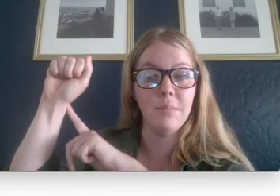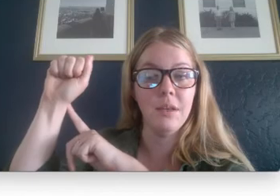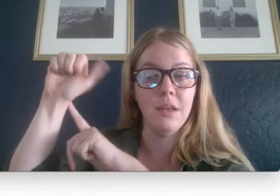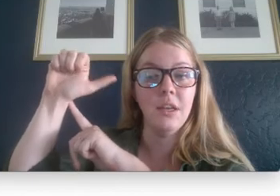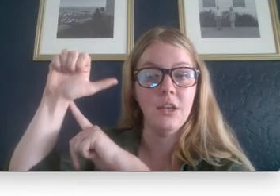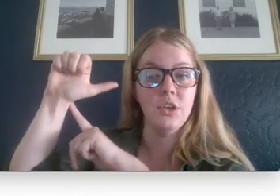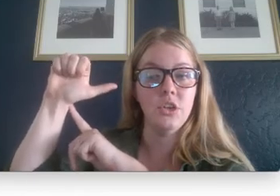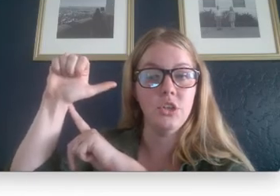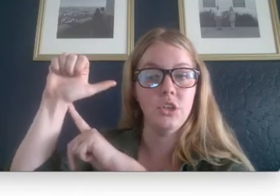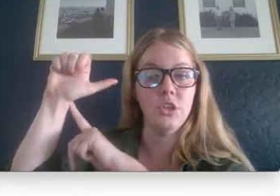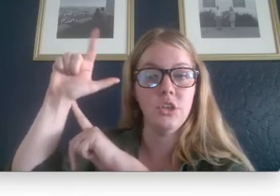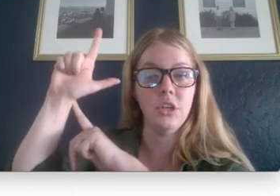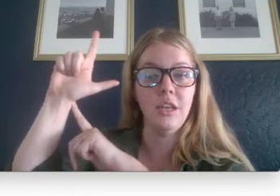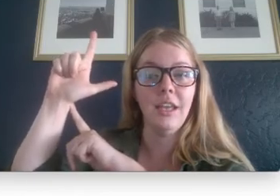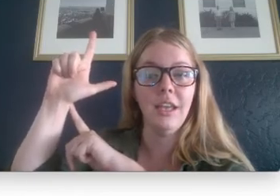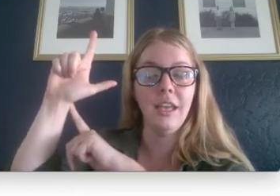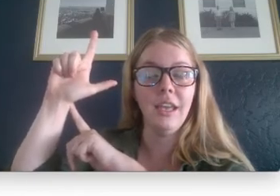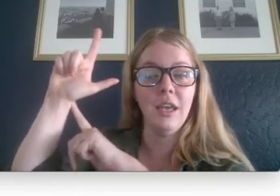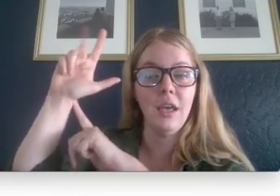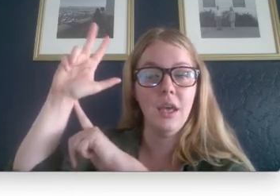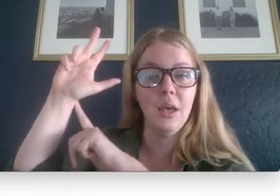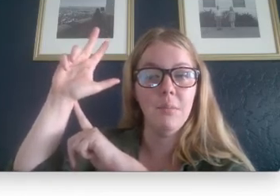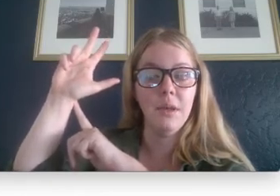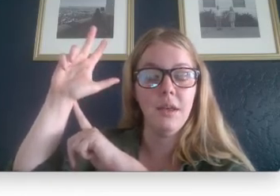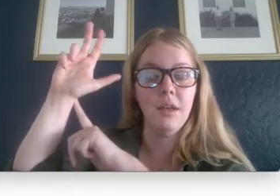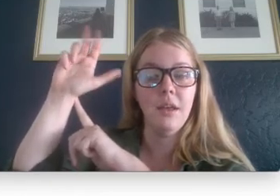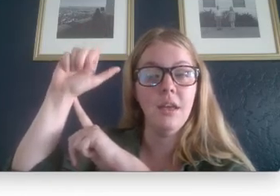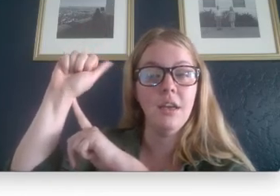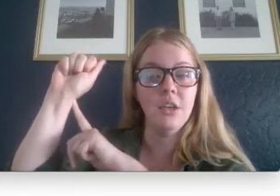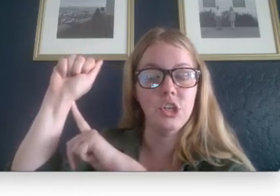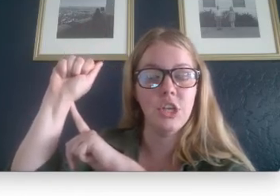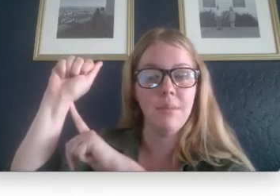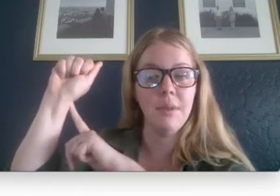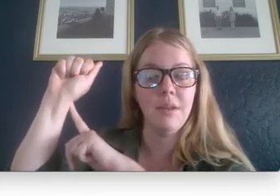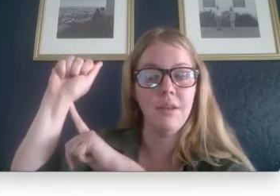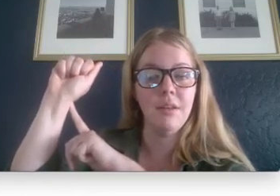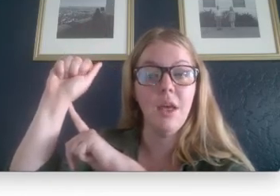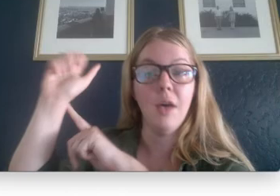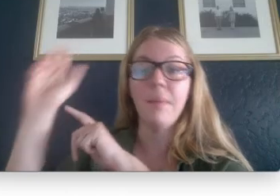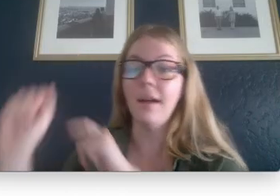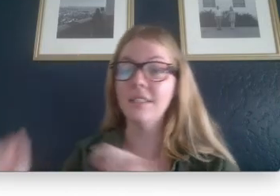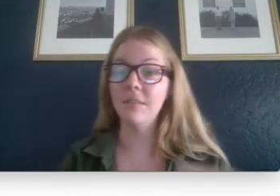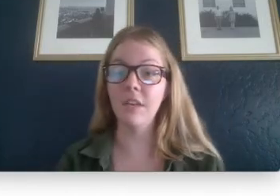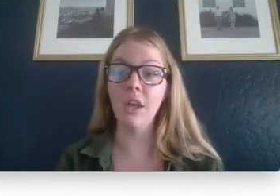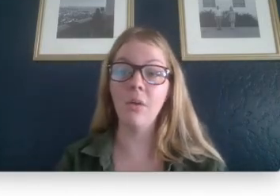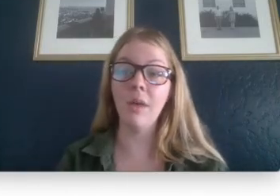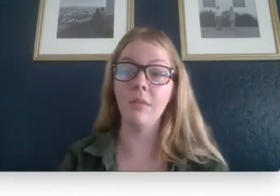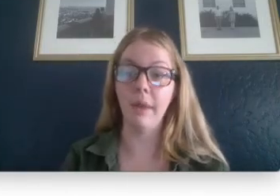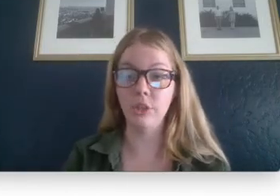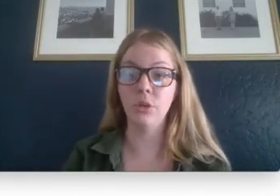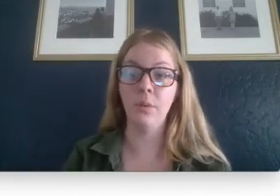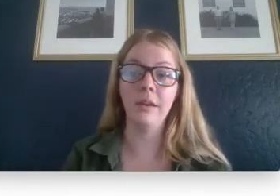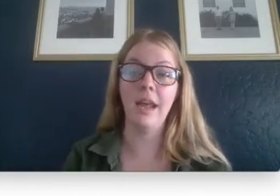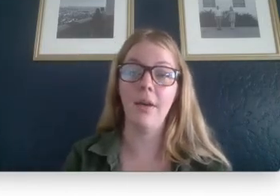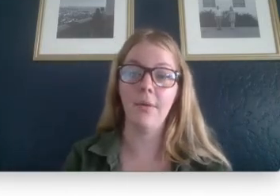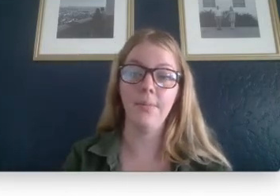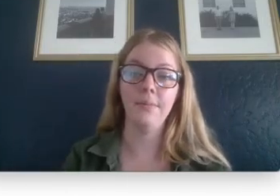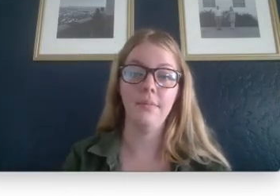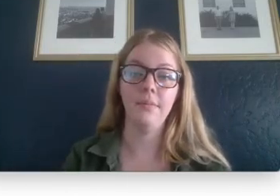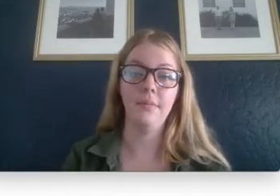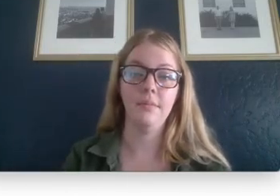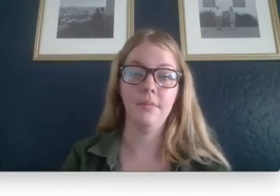Ship. Sh. I. P. Ship. Pause the video and write your word